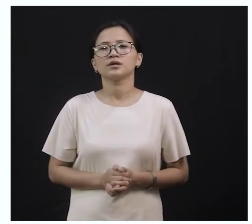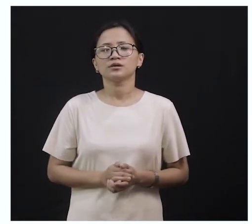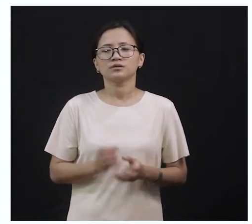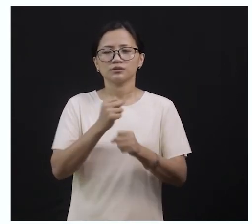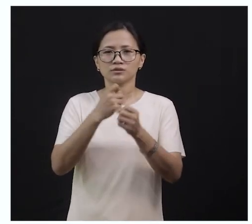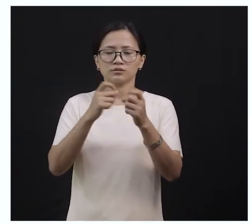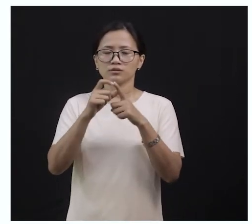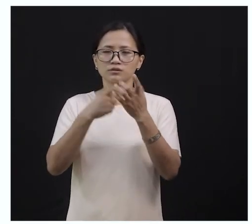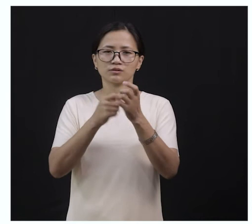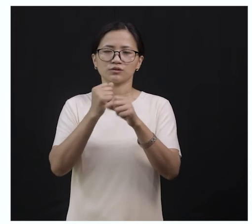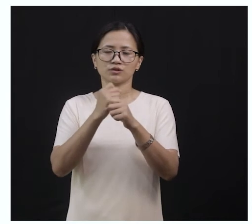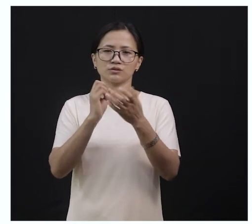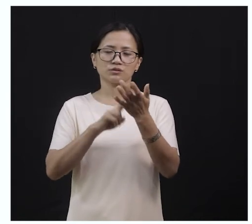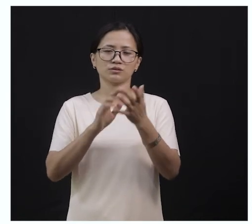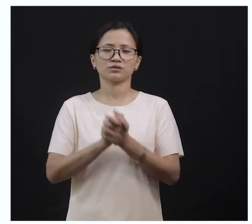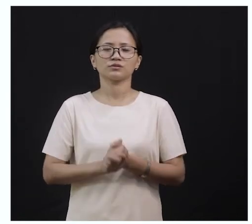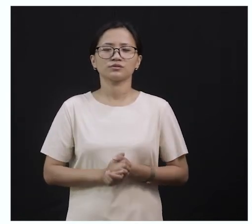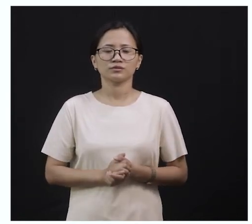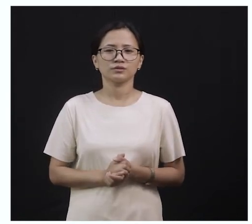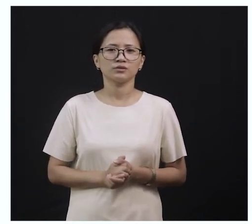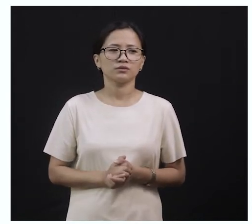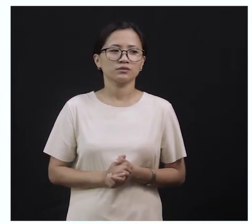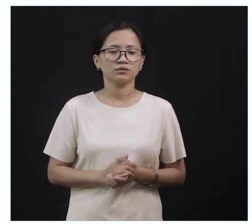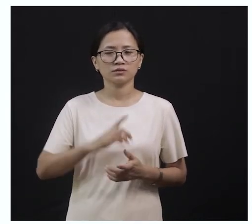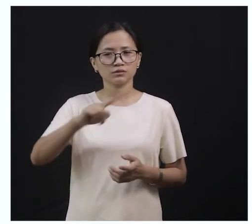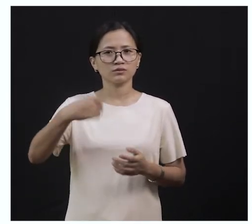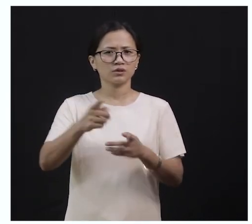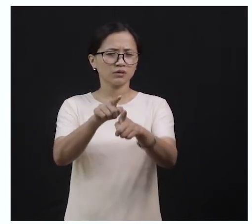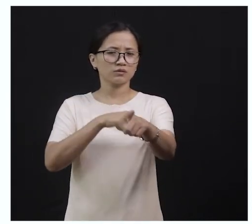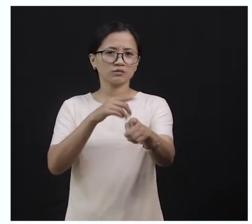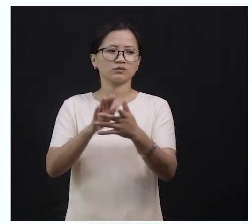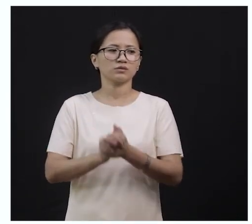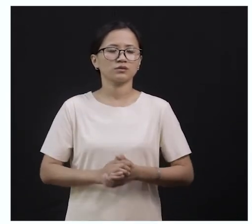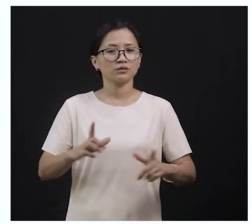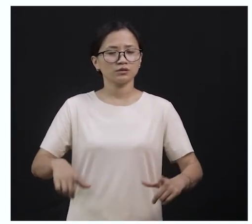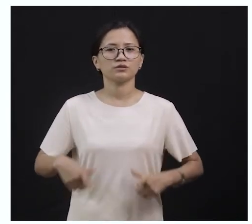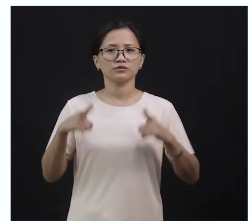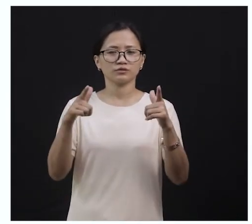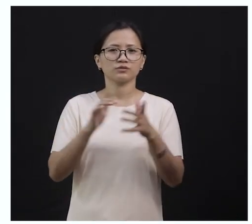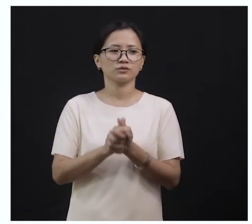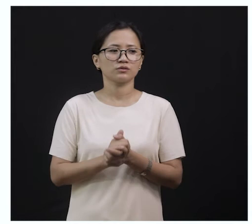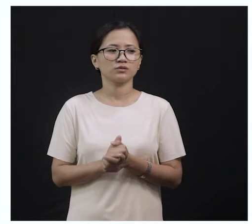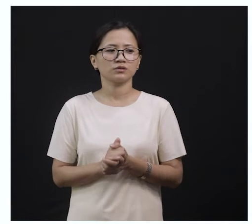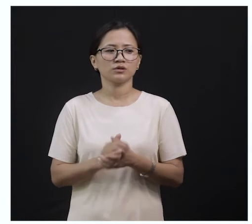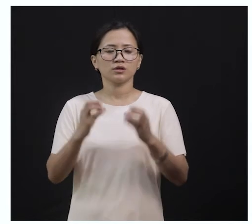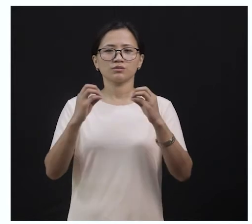right? So this is the shortest living creature, okay? Now next is the longest living creature is the